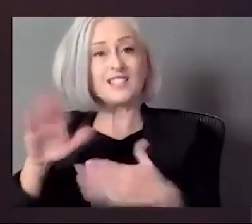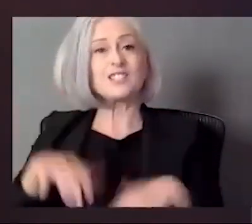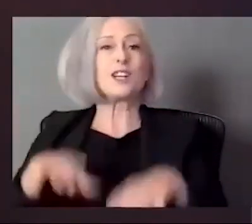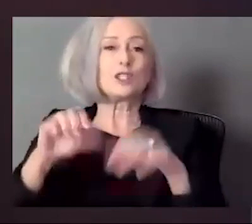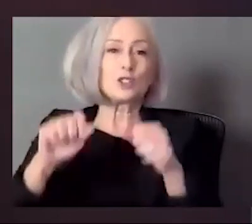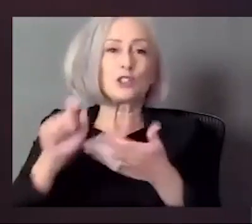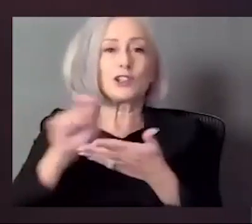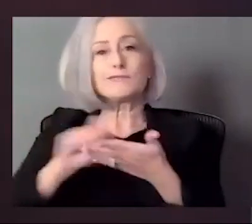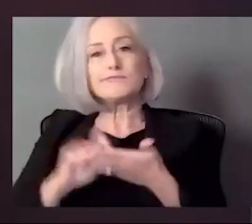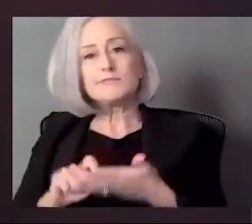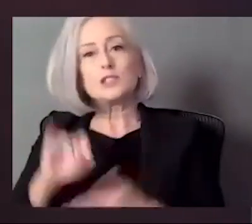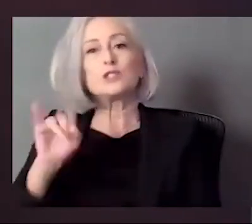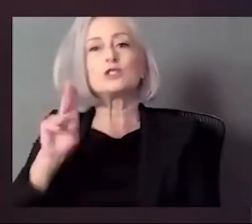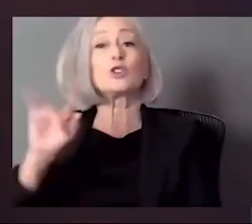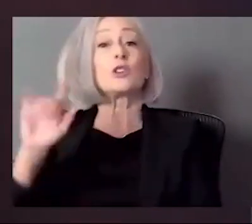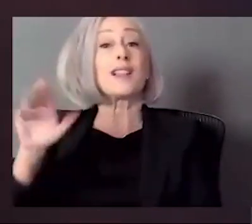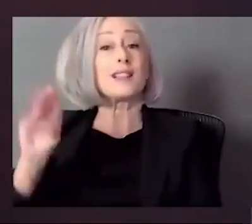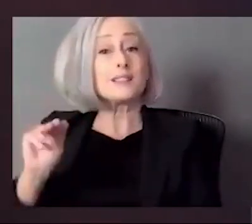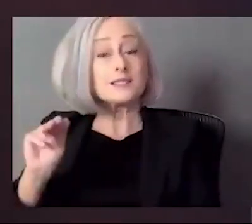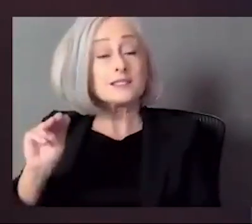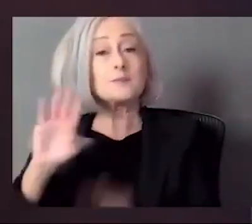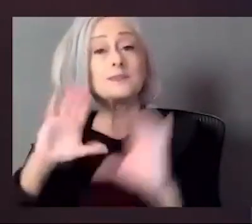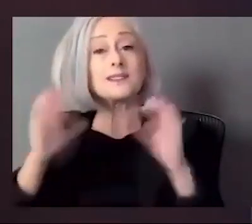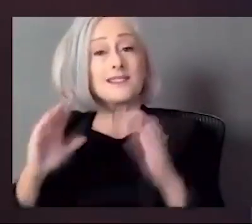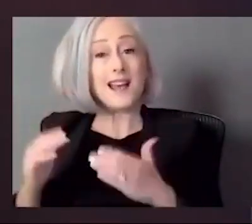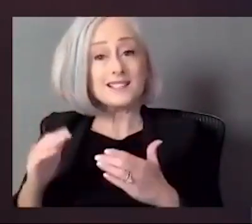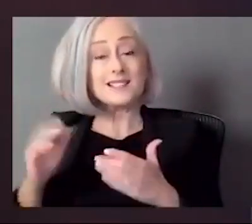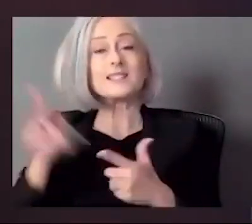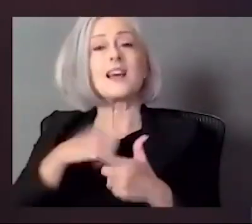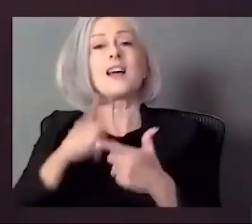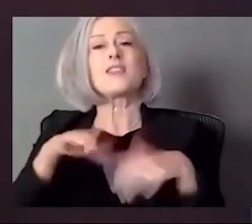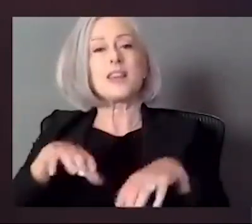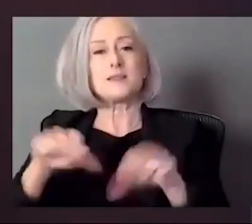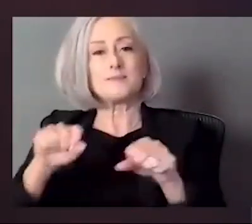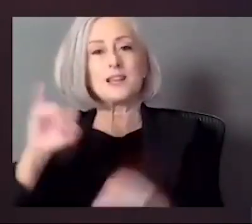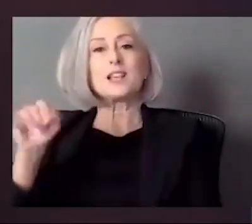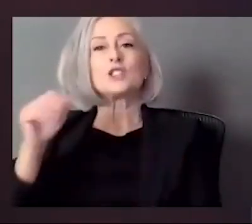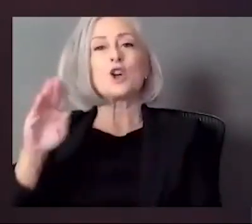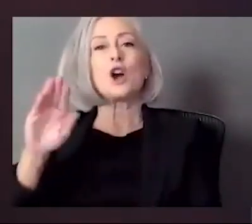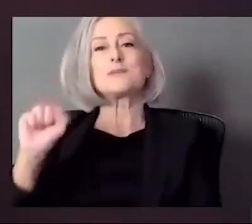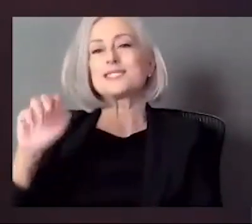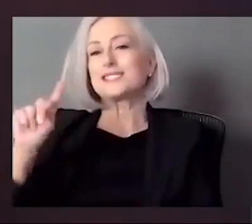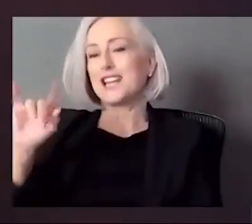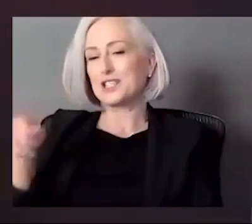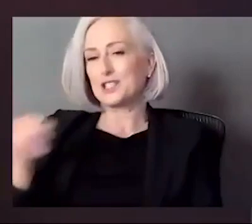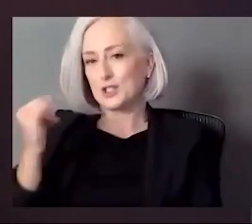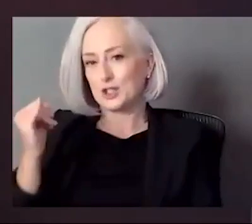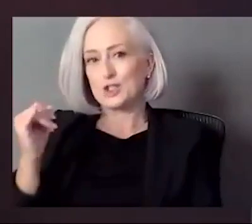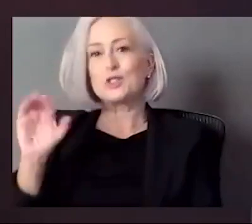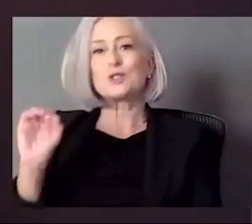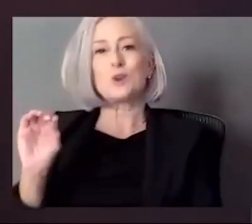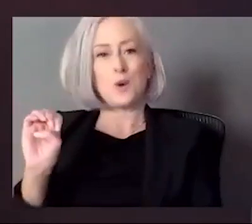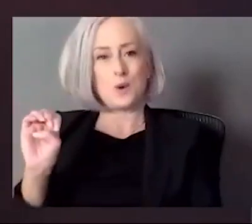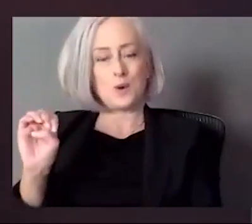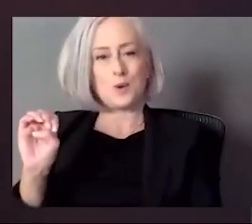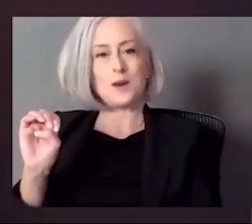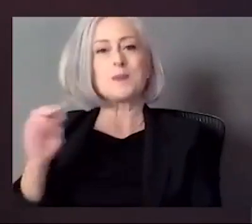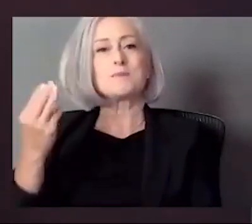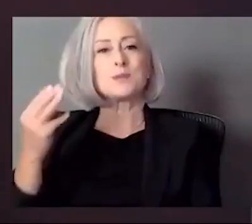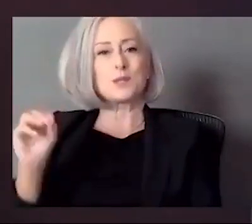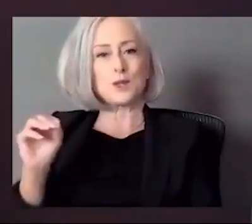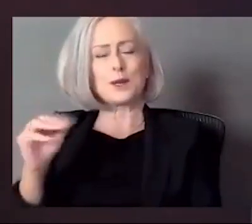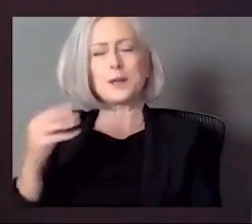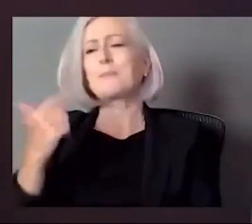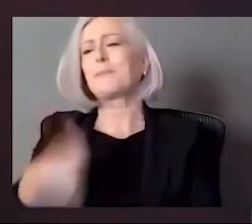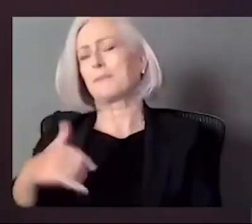from there, I got a job in St. Joe, Missouri. I'll tell you about that here in a second. All right. Interesting connection. And that's just